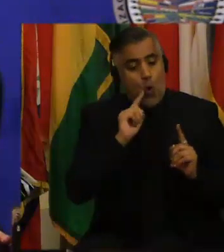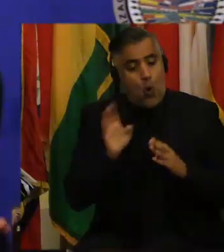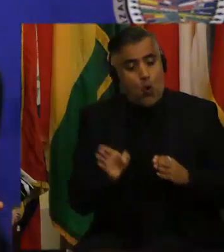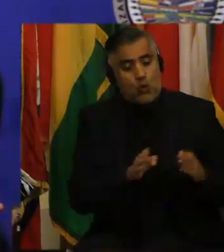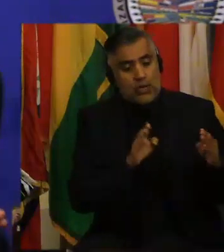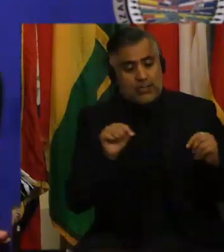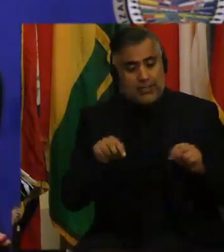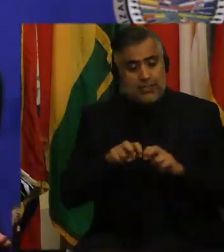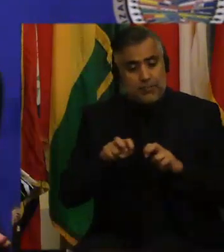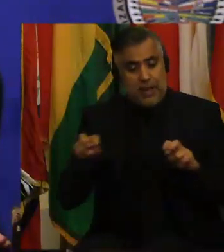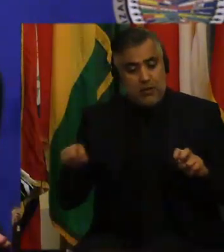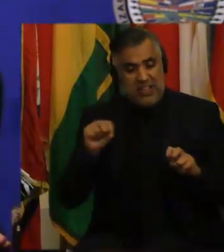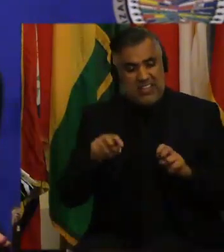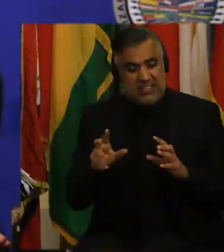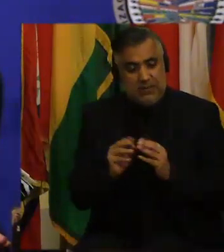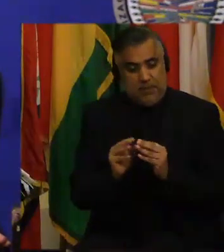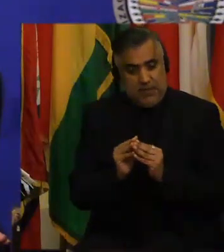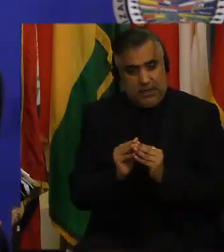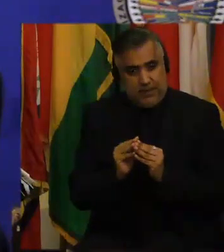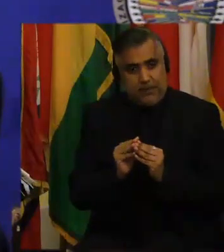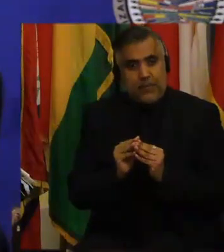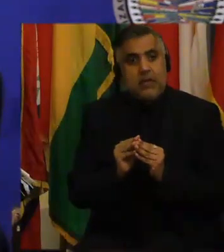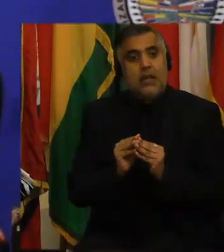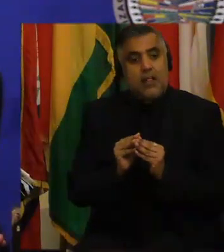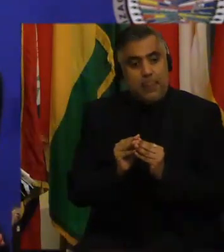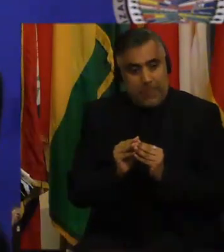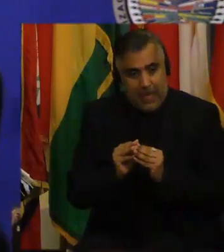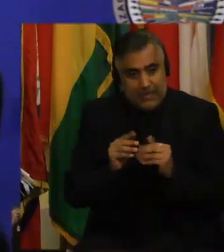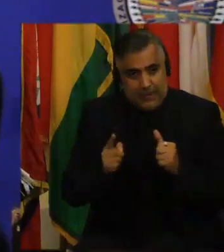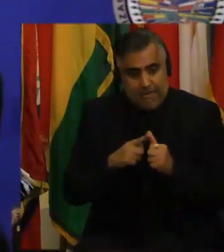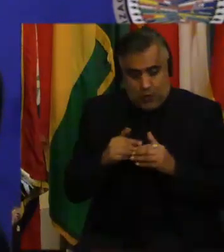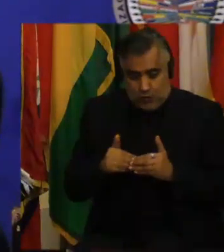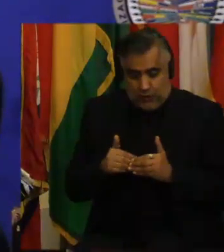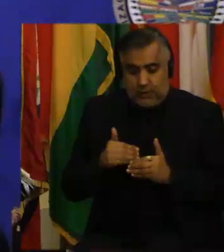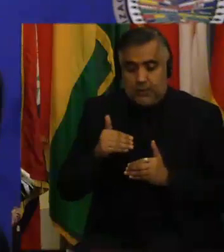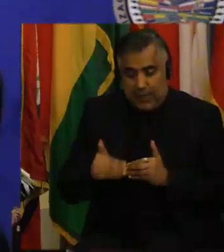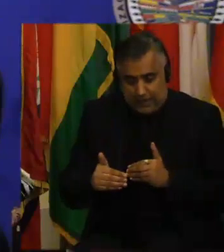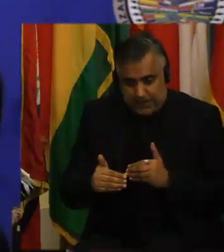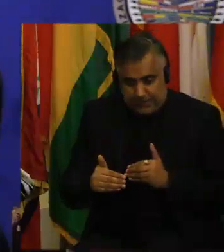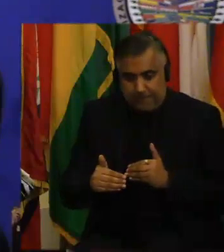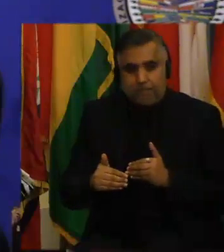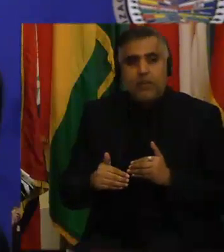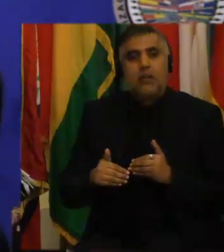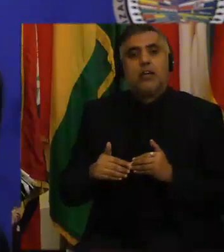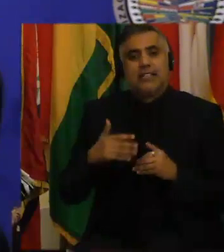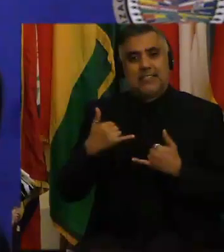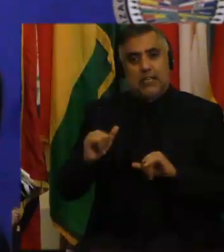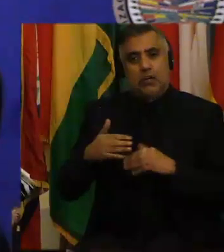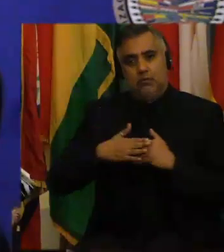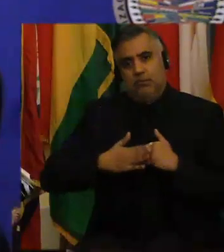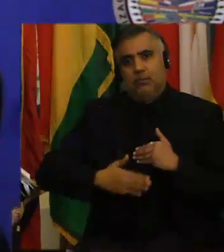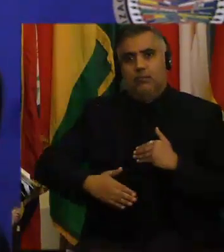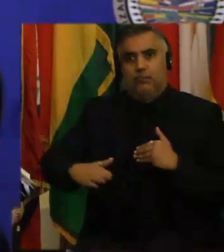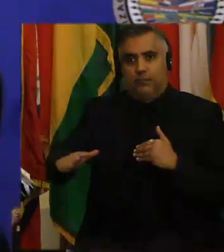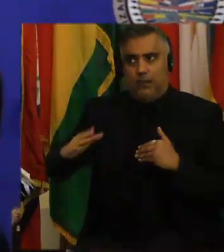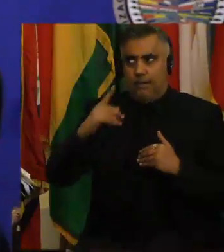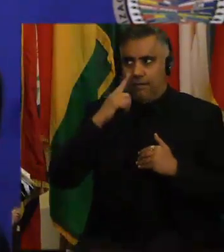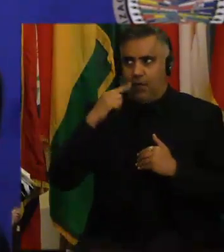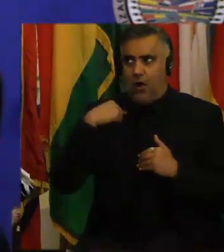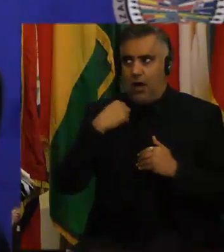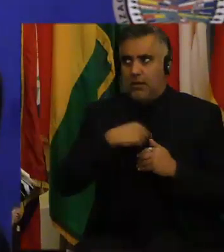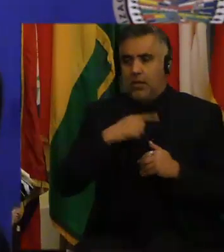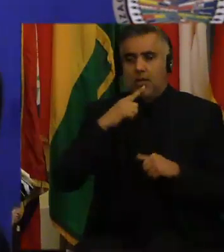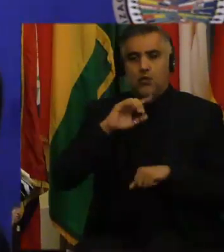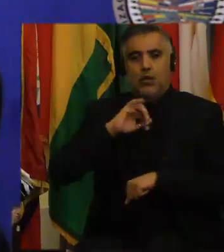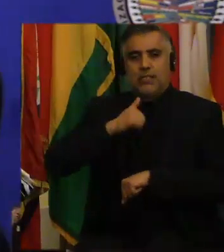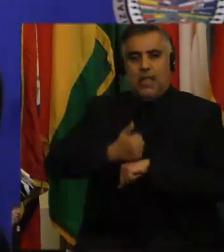organizing this panel and this meeting. That is the first step in that direction. It is a long way for us to go to